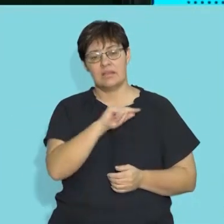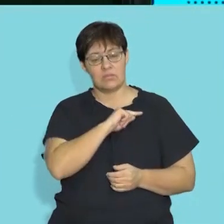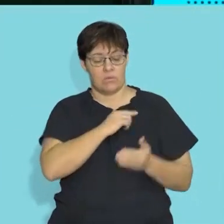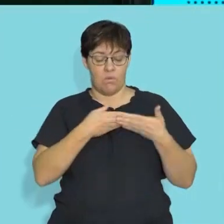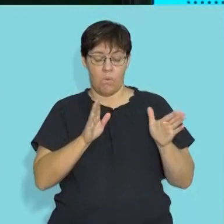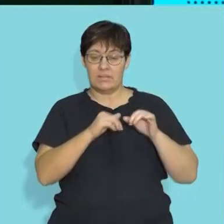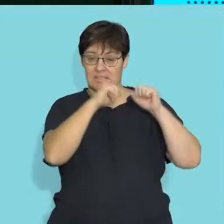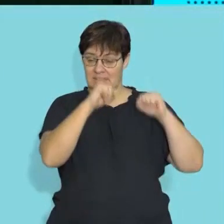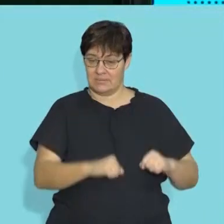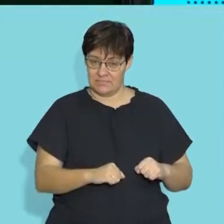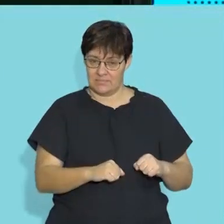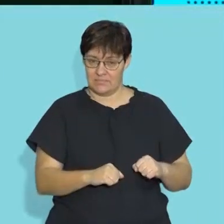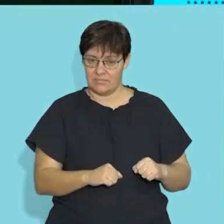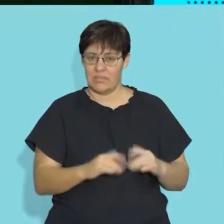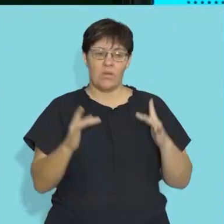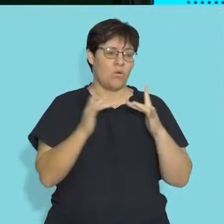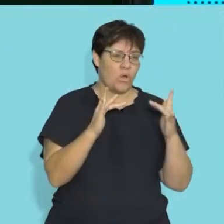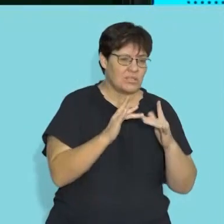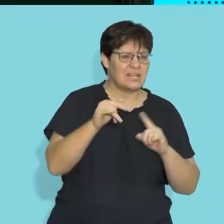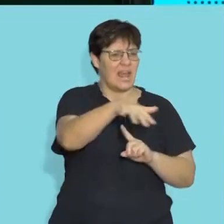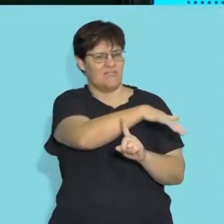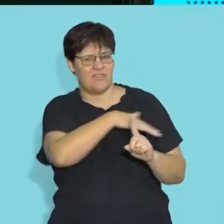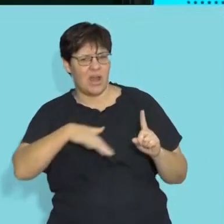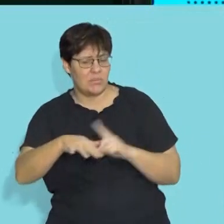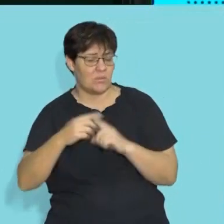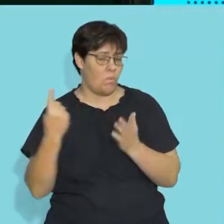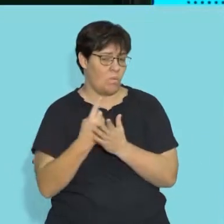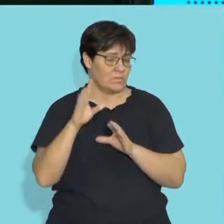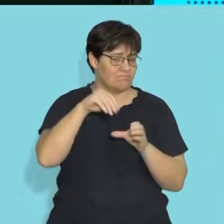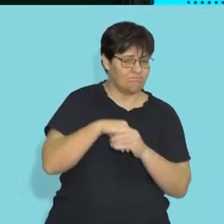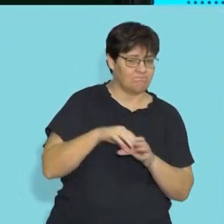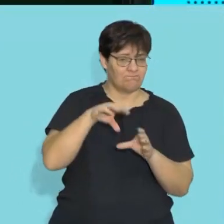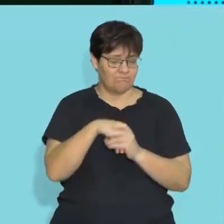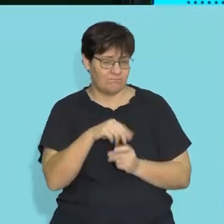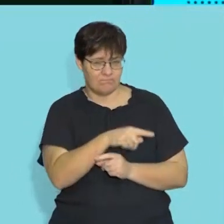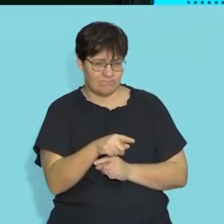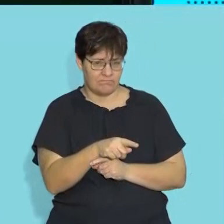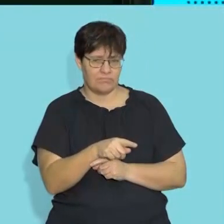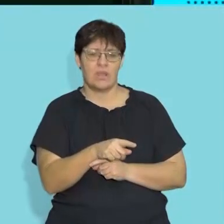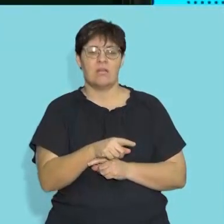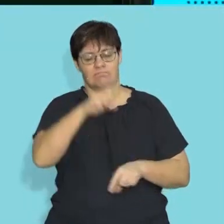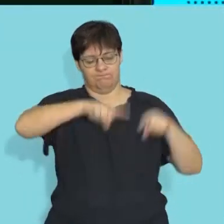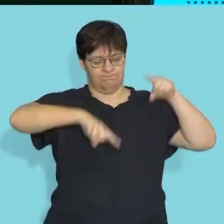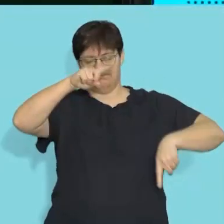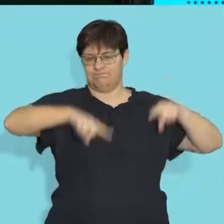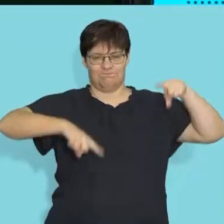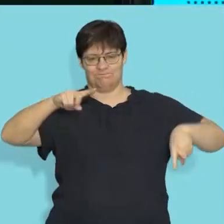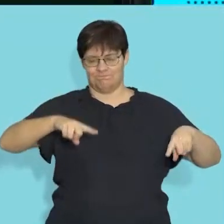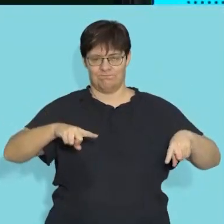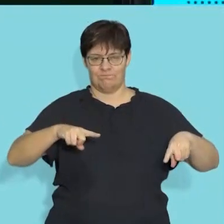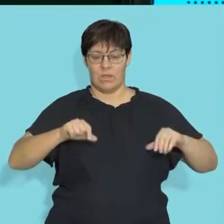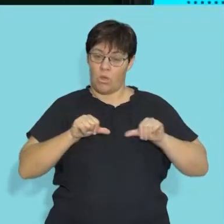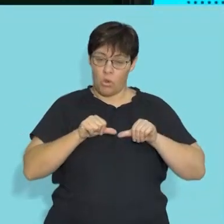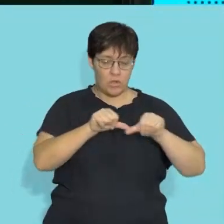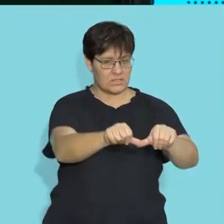we can say an open system, being in contact with the environment all the time, will then have variables that's